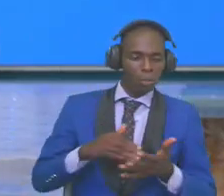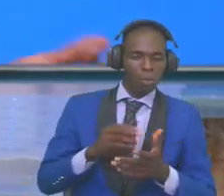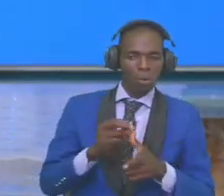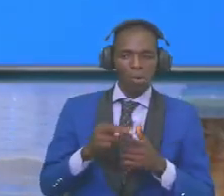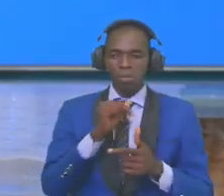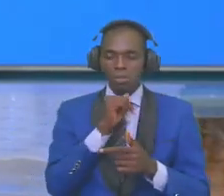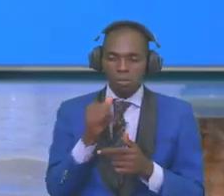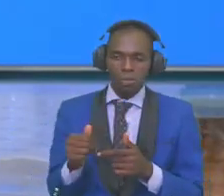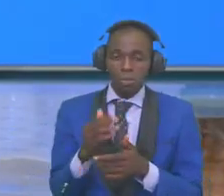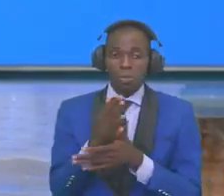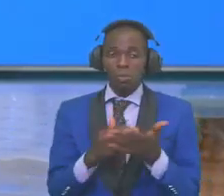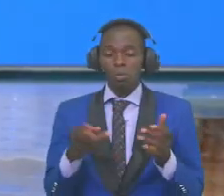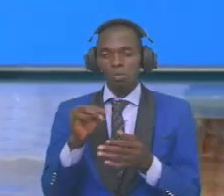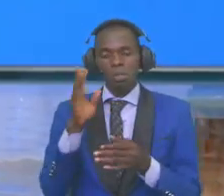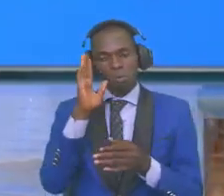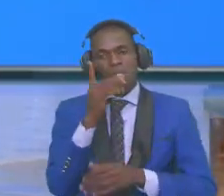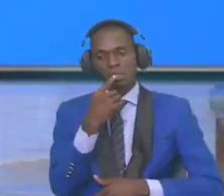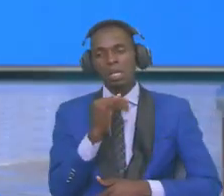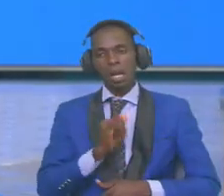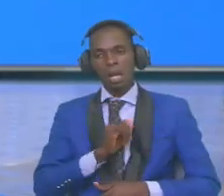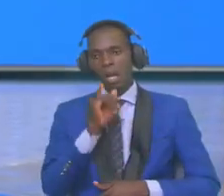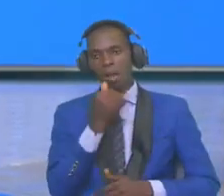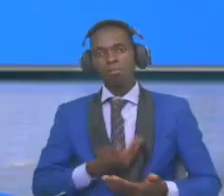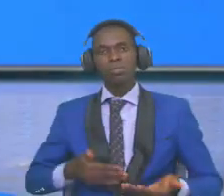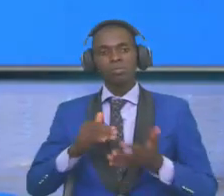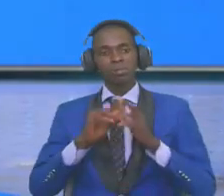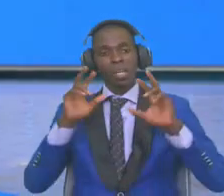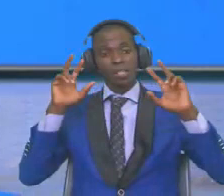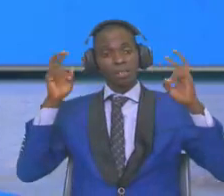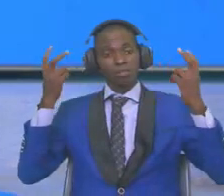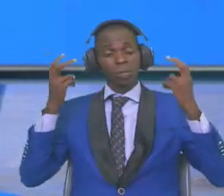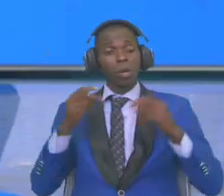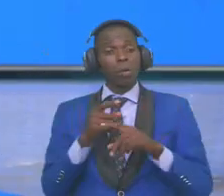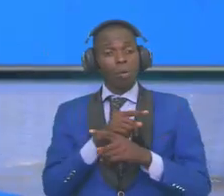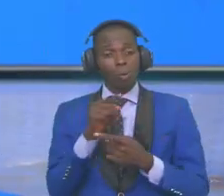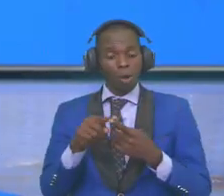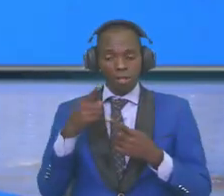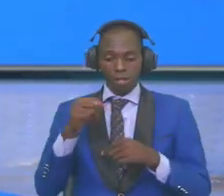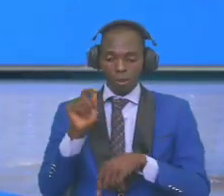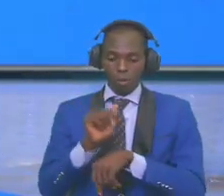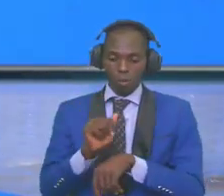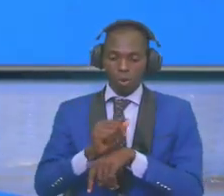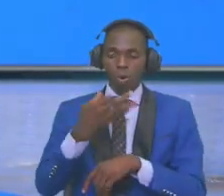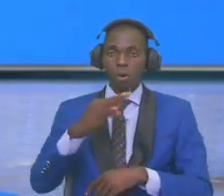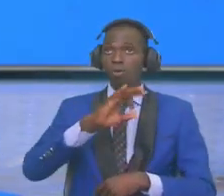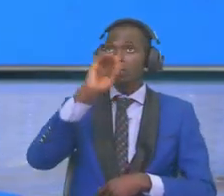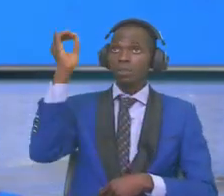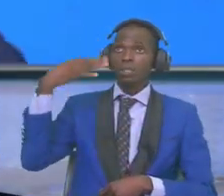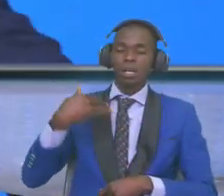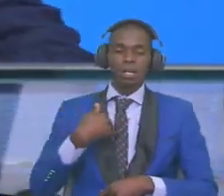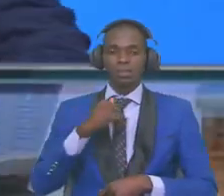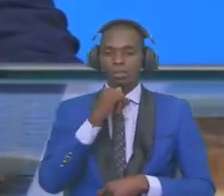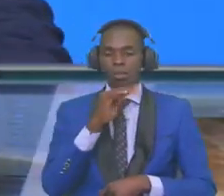claiming, some of them claiming they are born again, when the work of grace has not been done in their lives, in